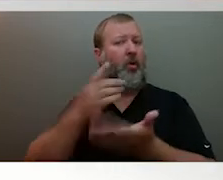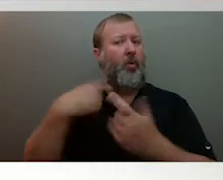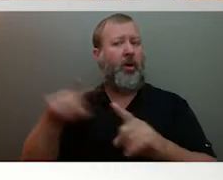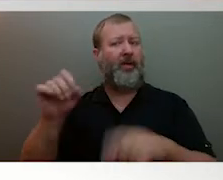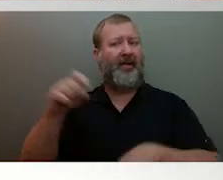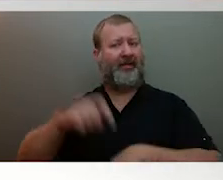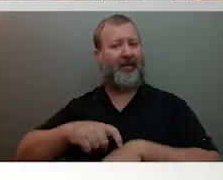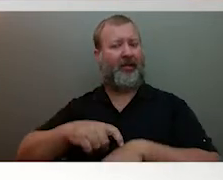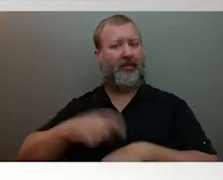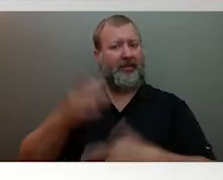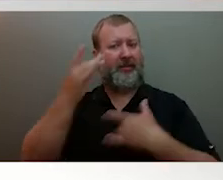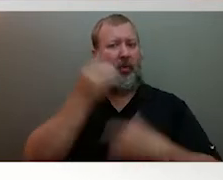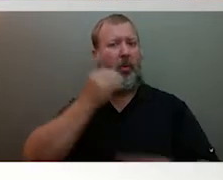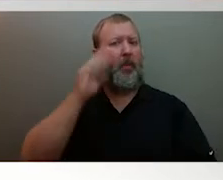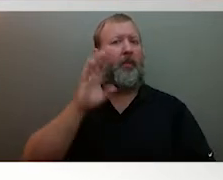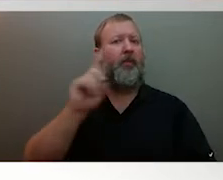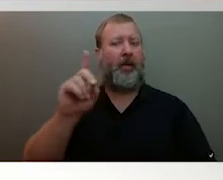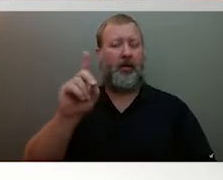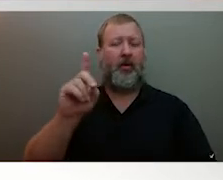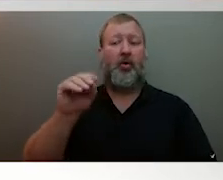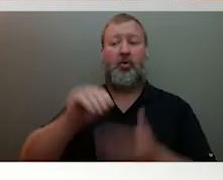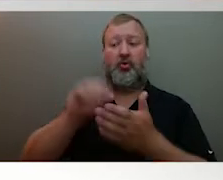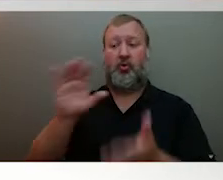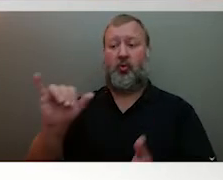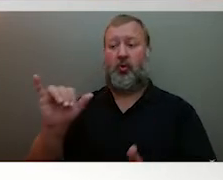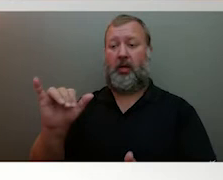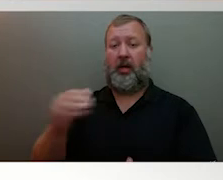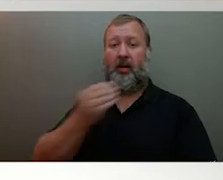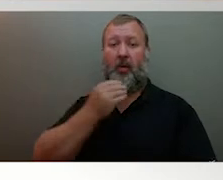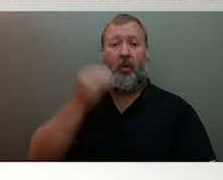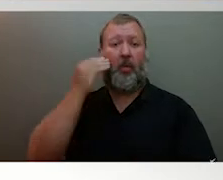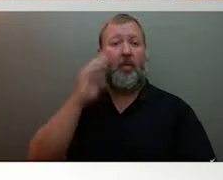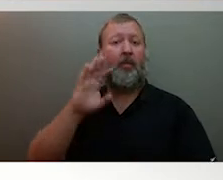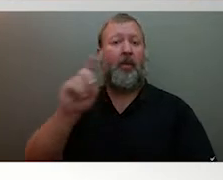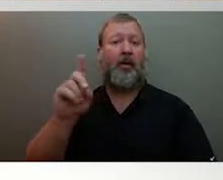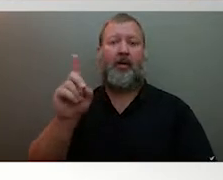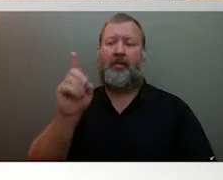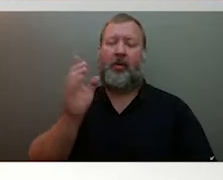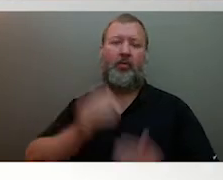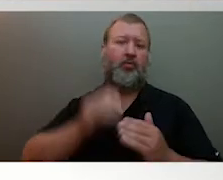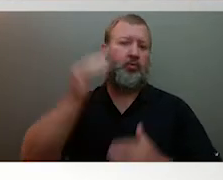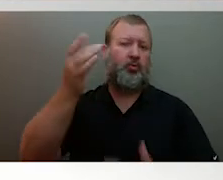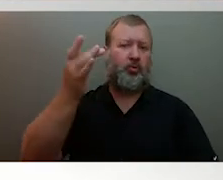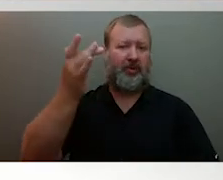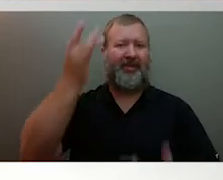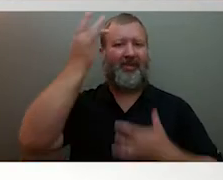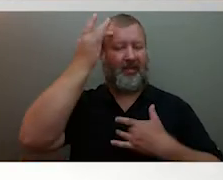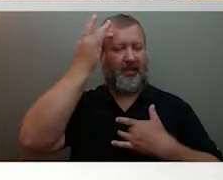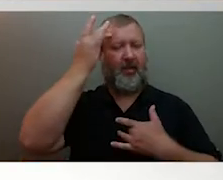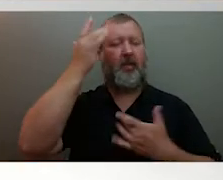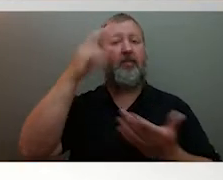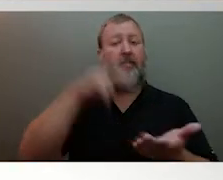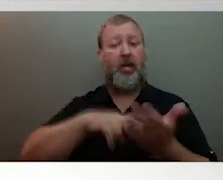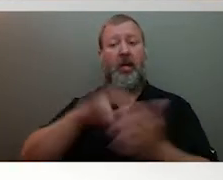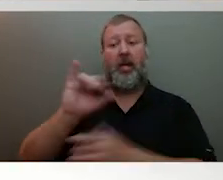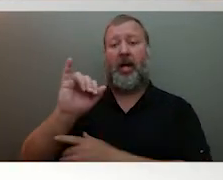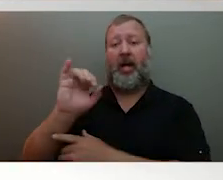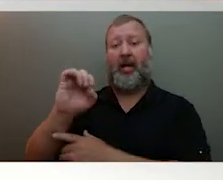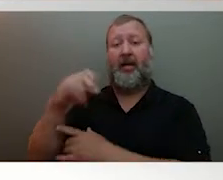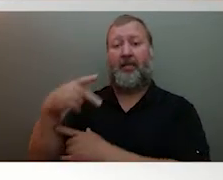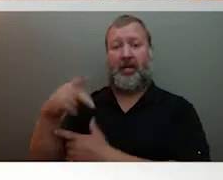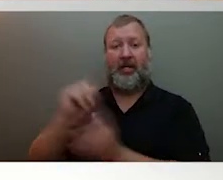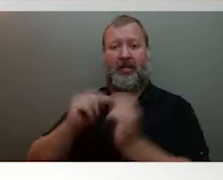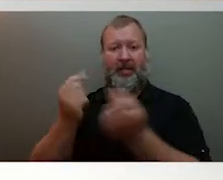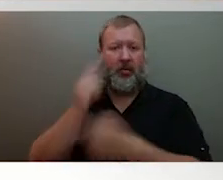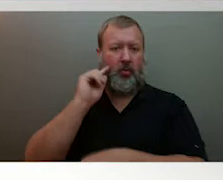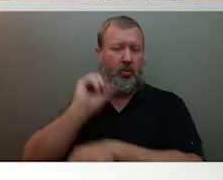hospital homebound. We find that our students that are on hospital homebound, some of them may be too ill. So the IEP team will work